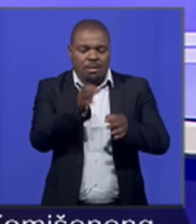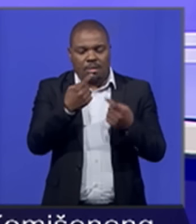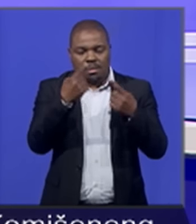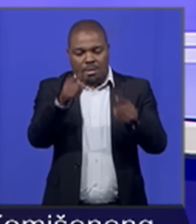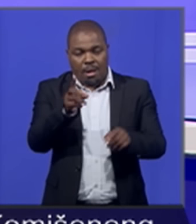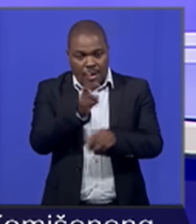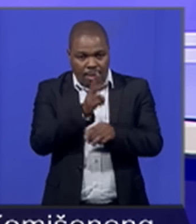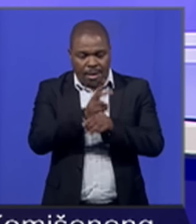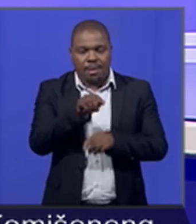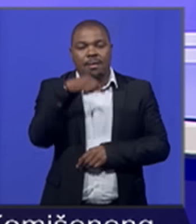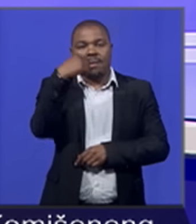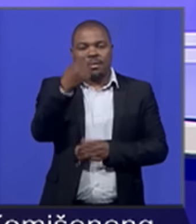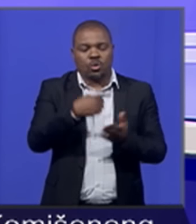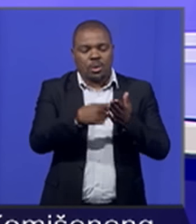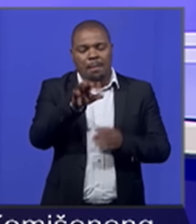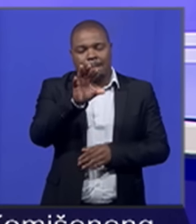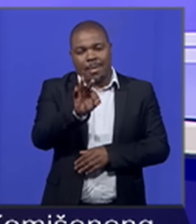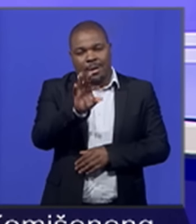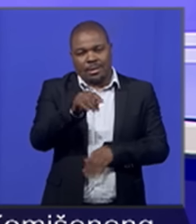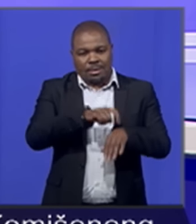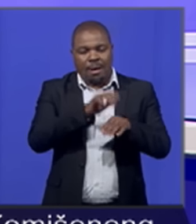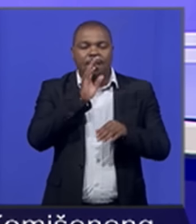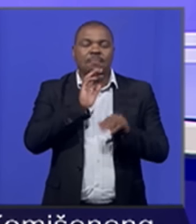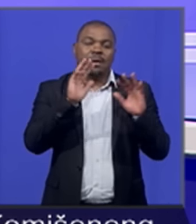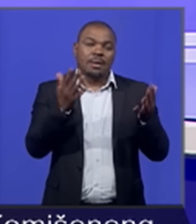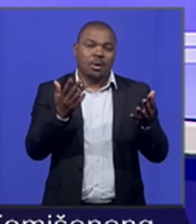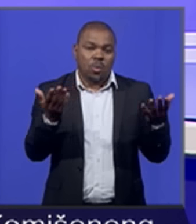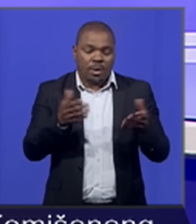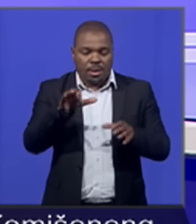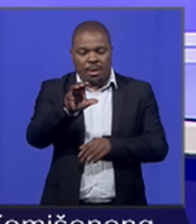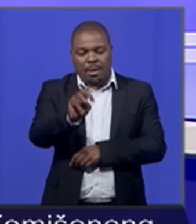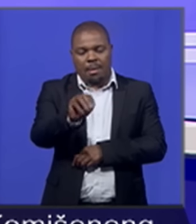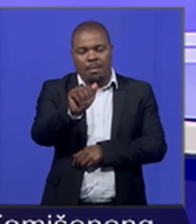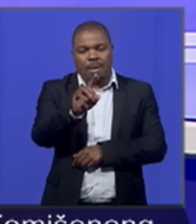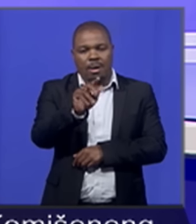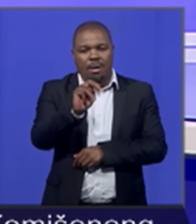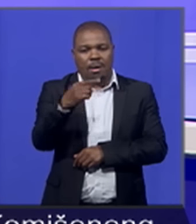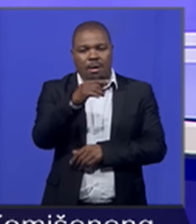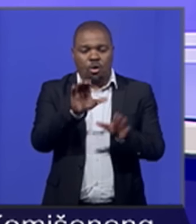tswa go iring ya senyane mesong pele ga komišene ya dinyakišišo tša matlanka.